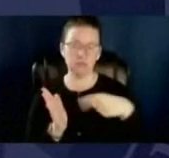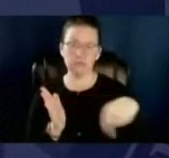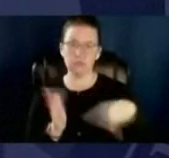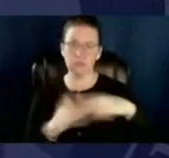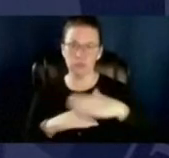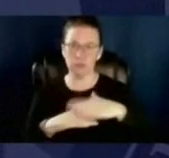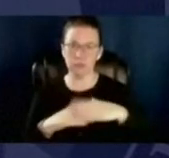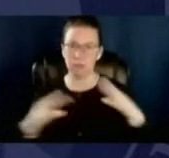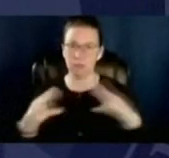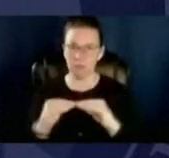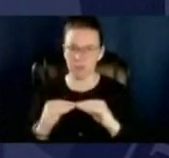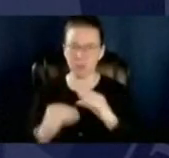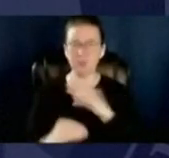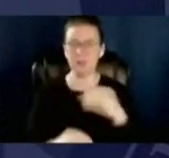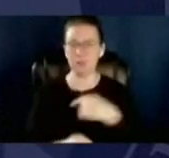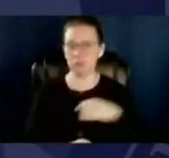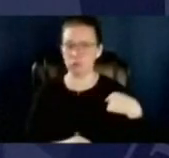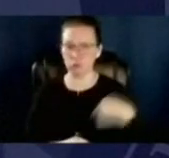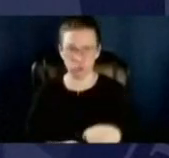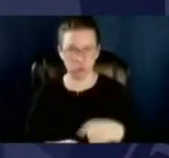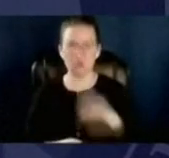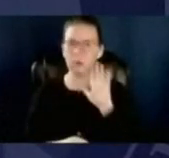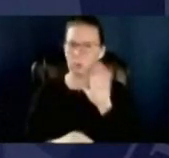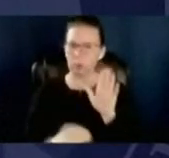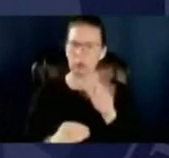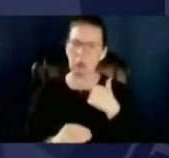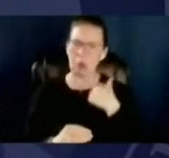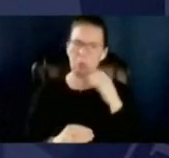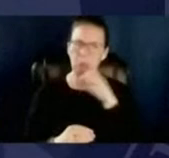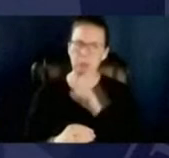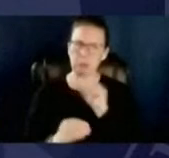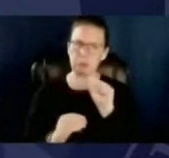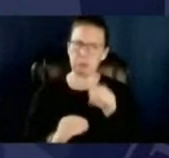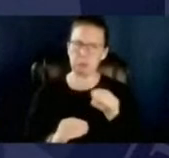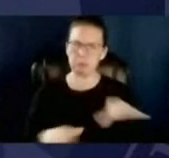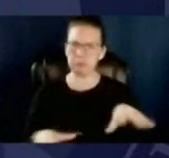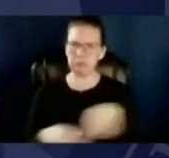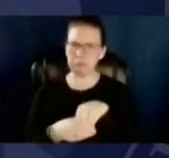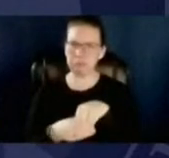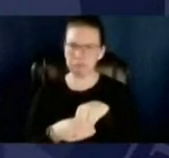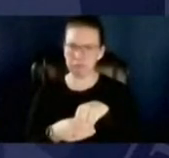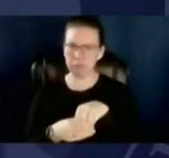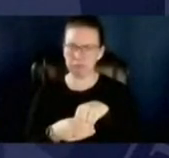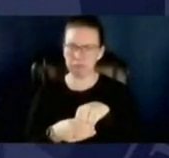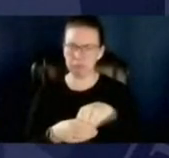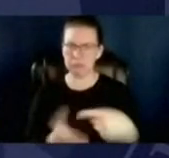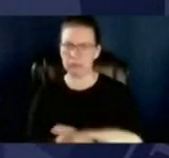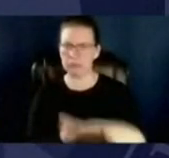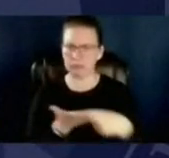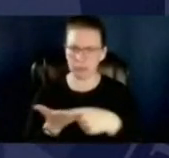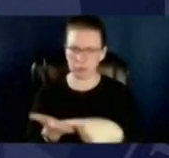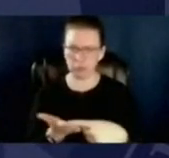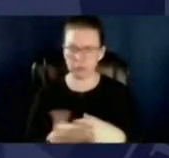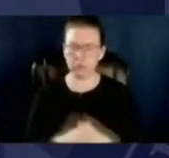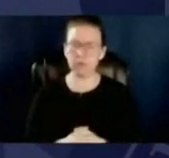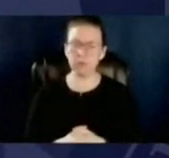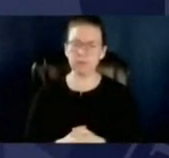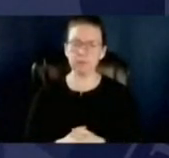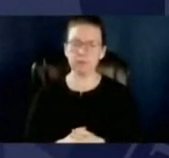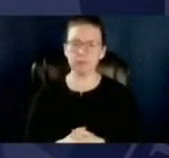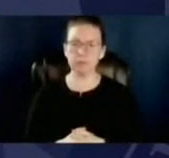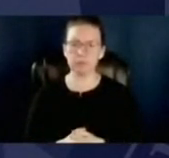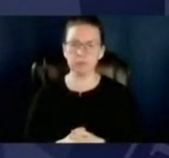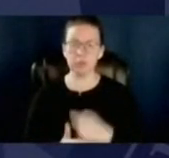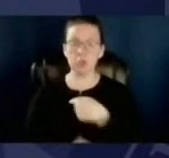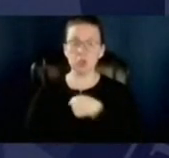China will be, I'm sure, an active participant in that. I've been encouraged